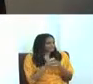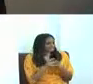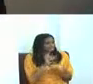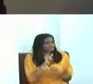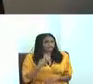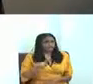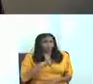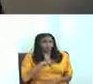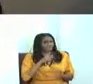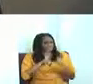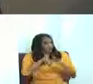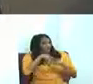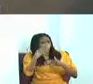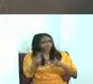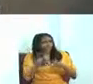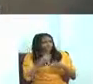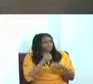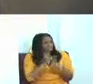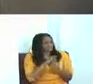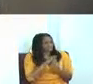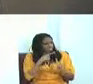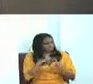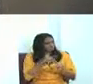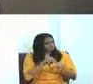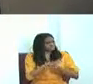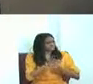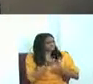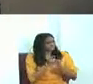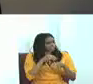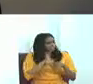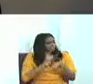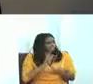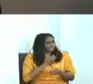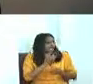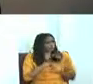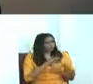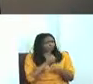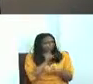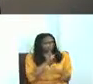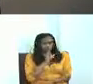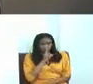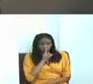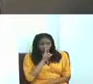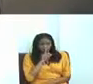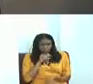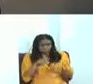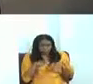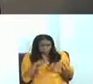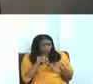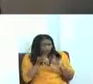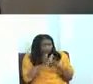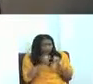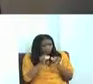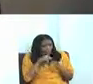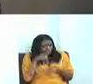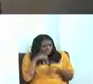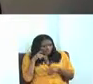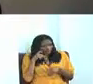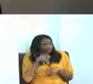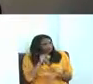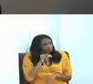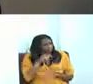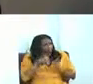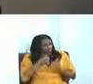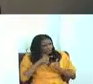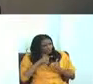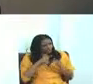we go out and make a difference in our world, that we don't sit silently by and become more and more dried up, but we